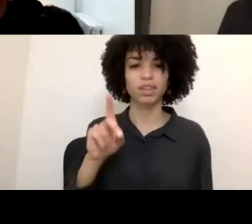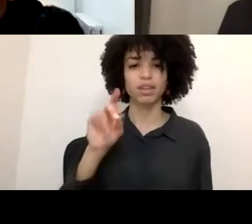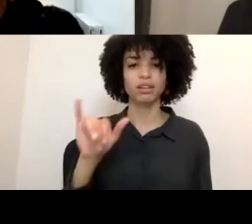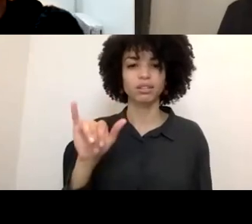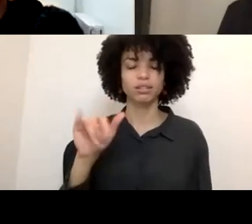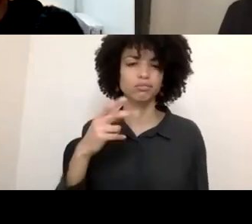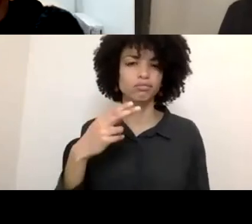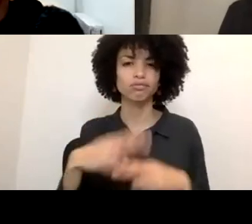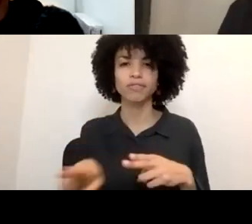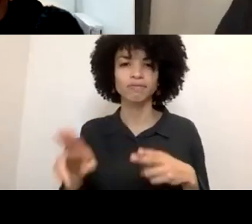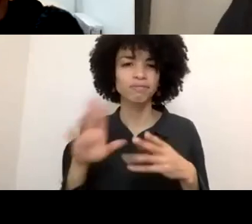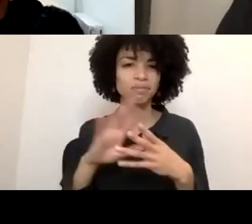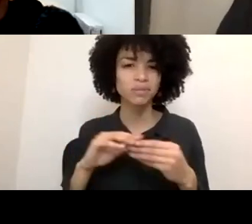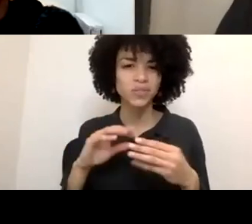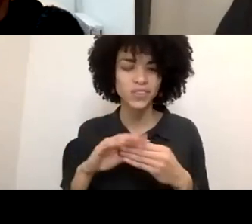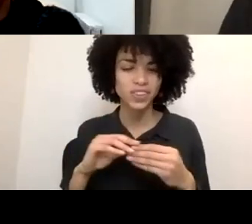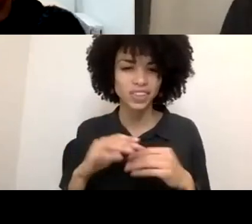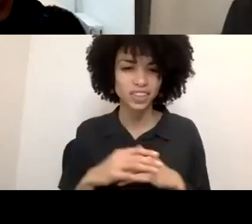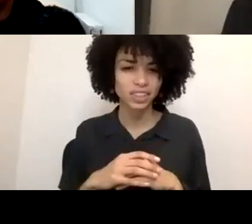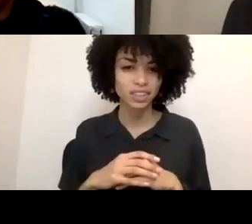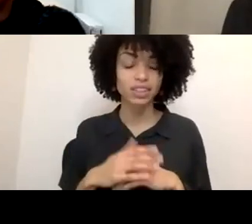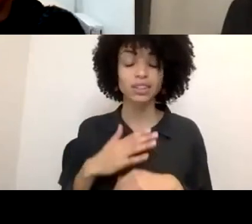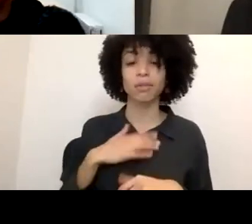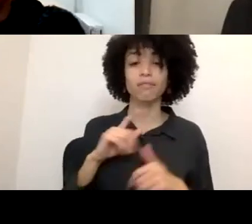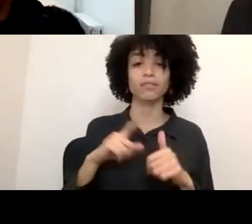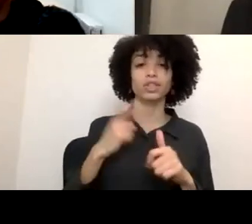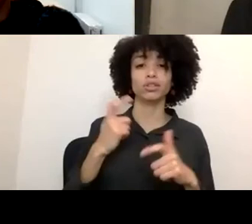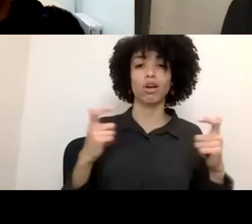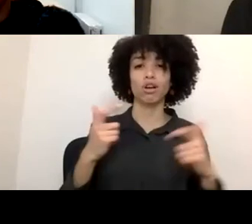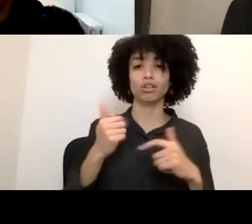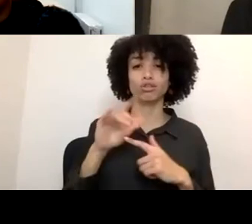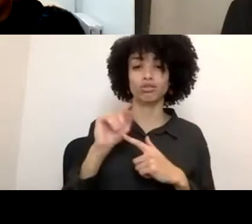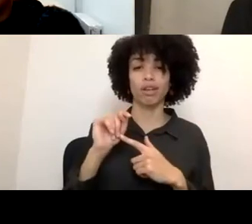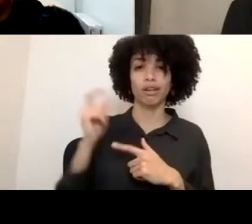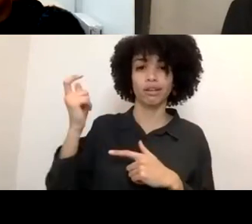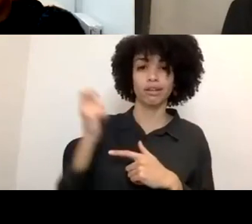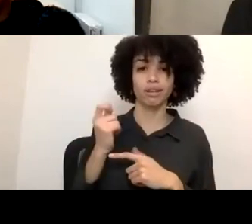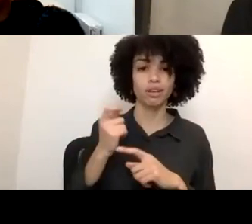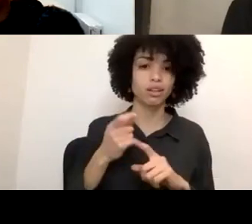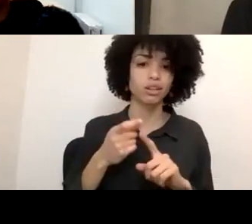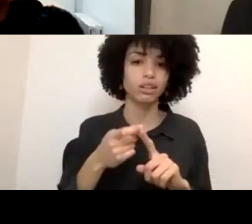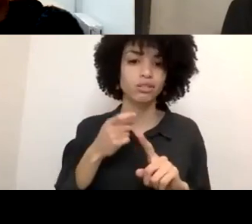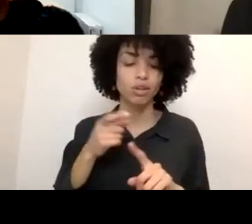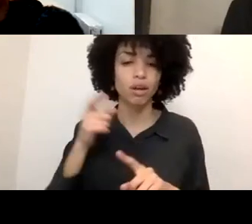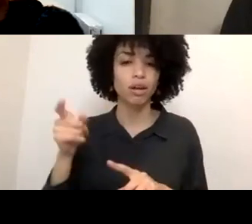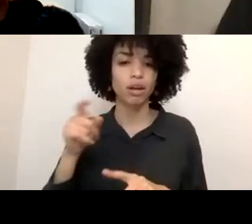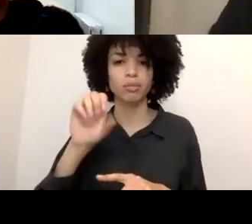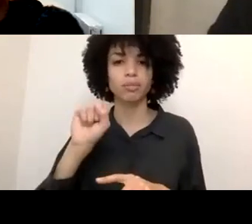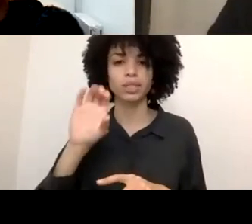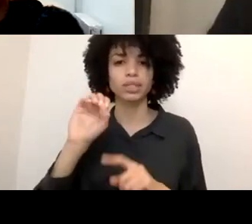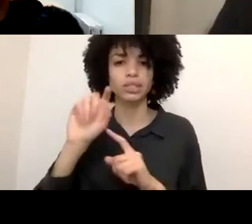story that my first large grant was actually given by Scott McVeigh, who is a legend